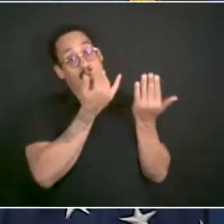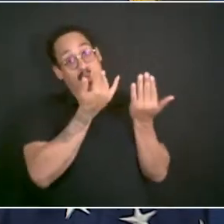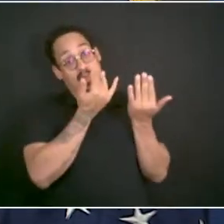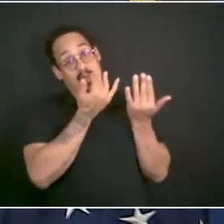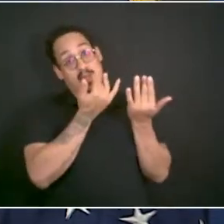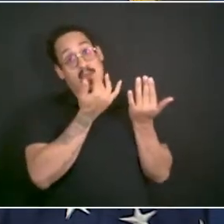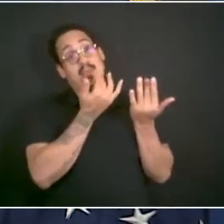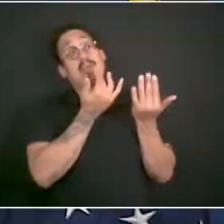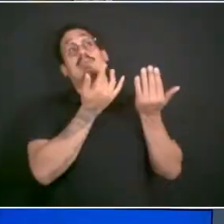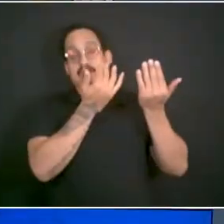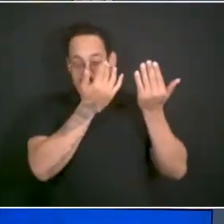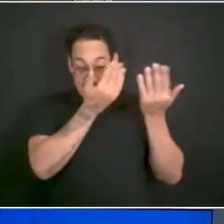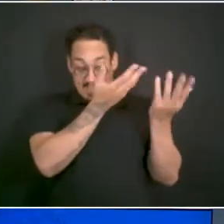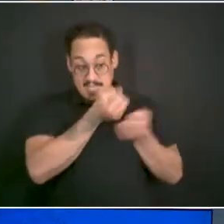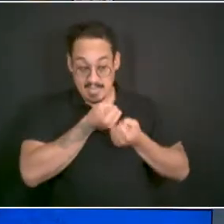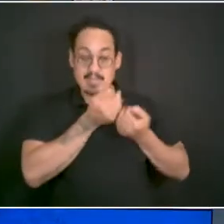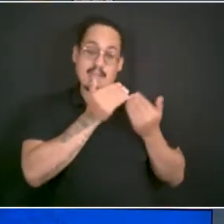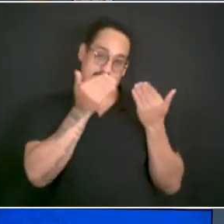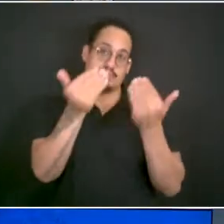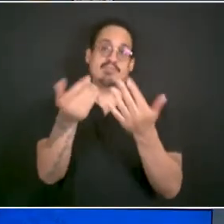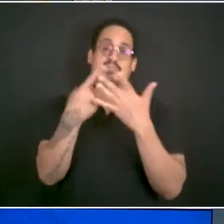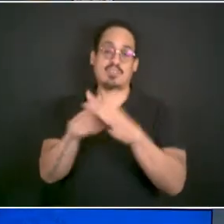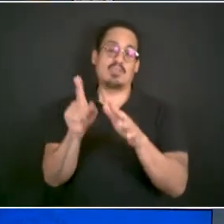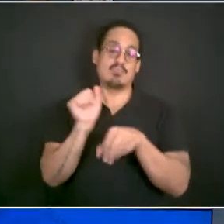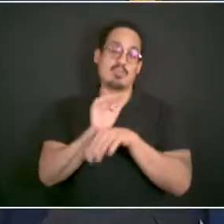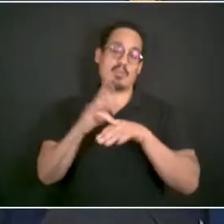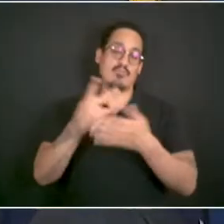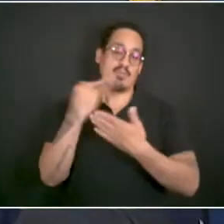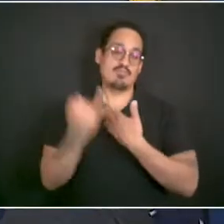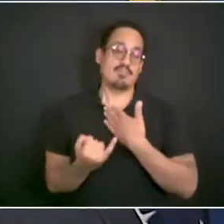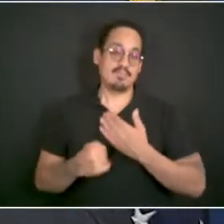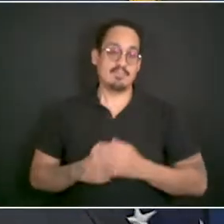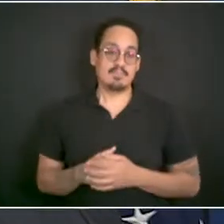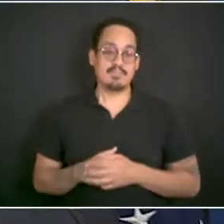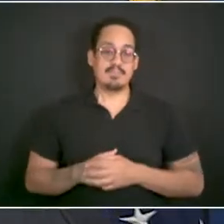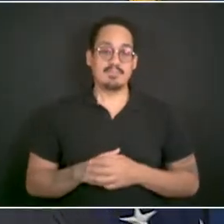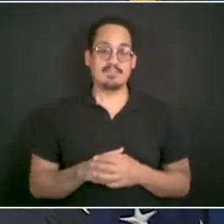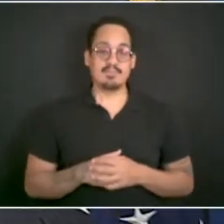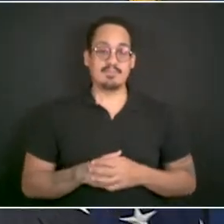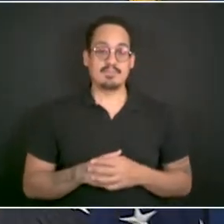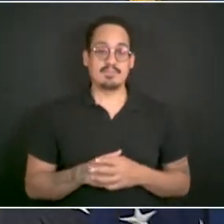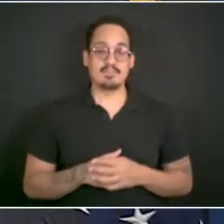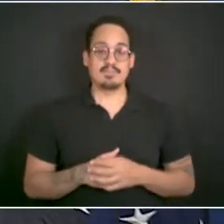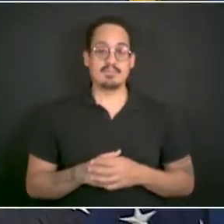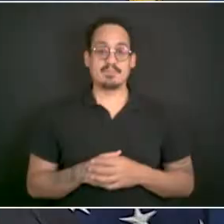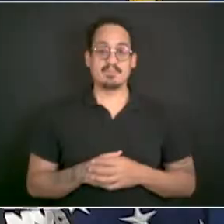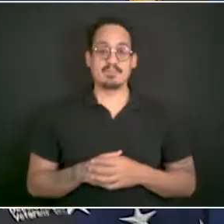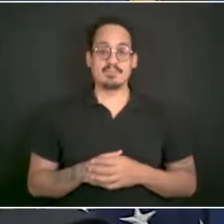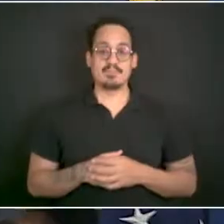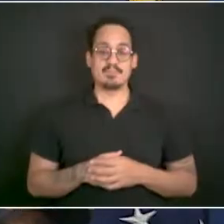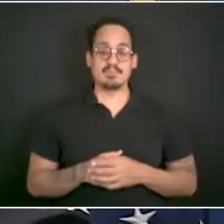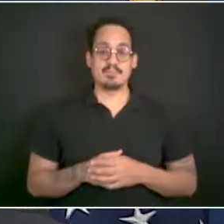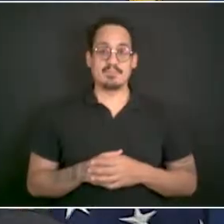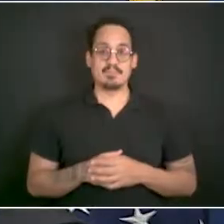project. So I'll be doing the ribbon cutting in my 3rd year of my next